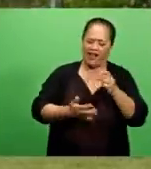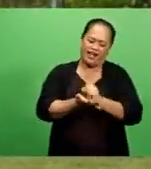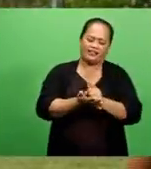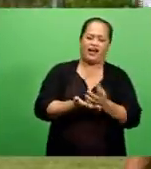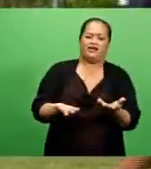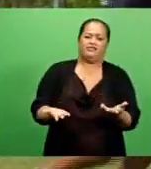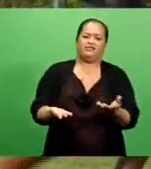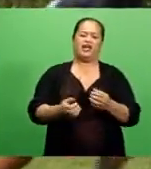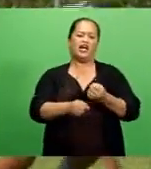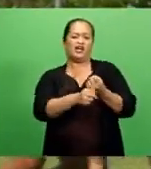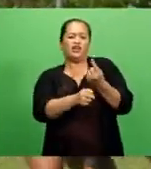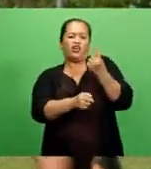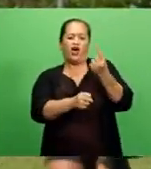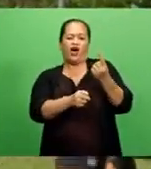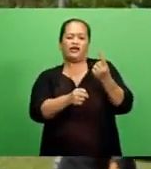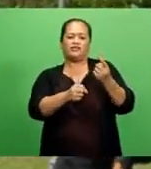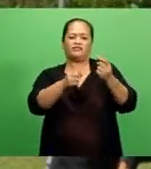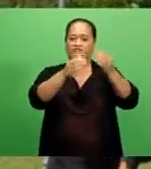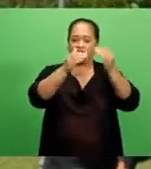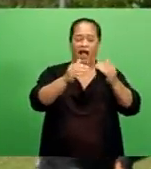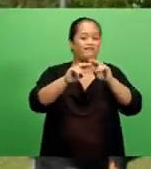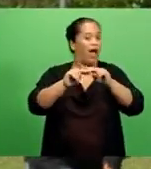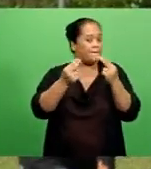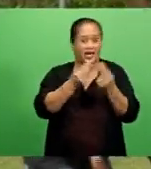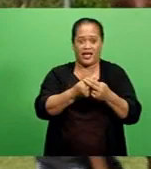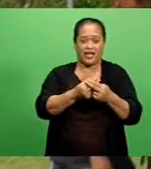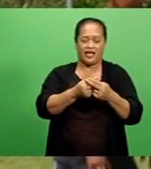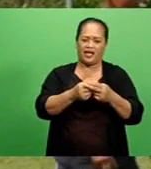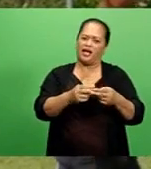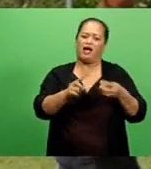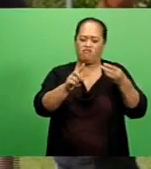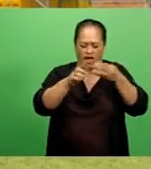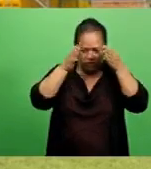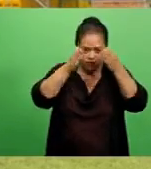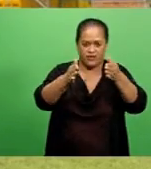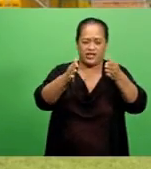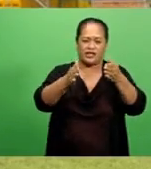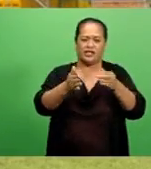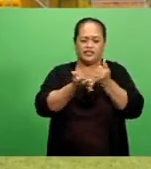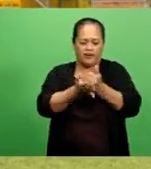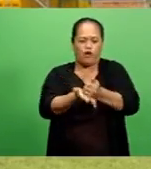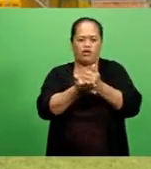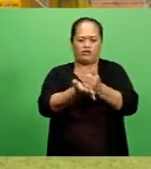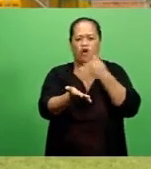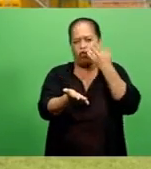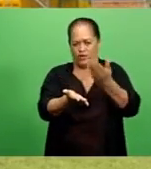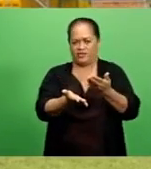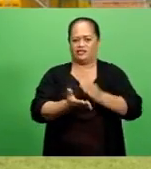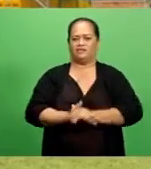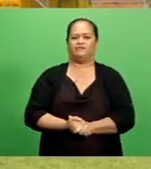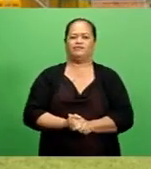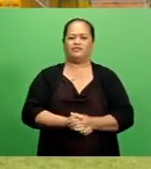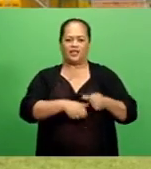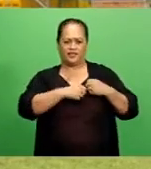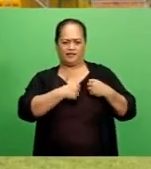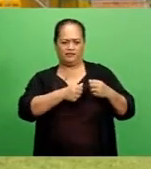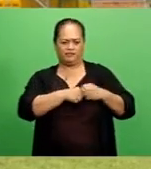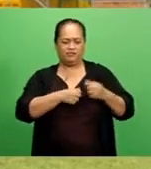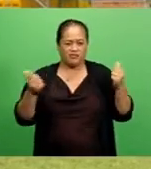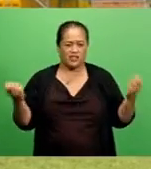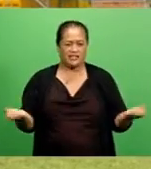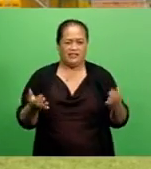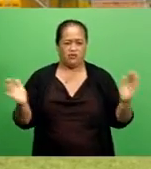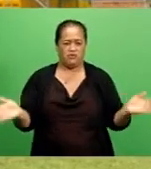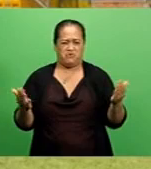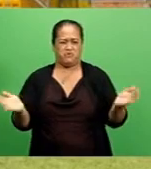and family has been her main source of inspiration over the years. For me, gives me strength every day. My family,